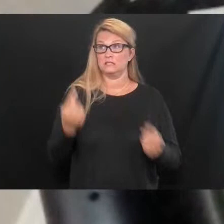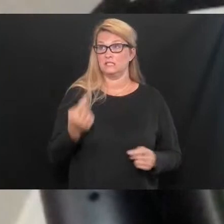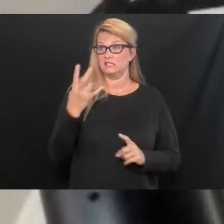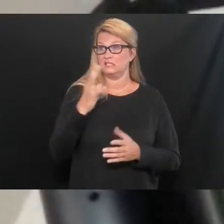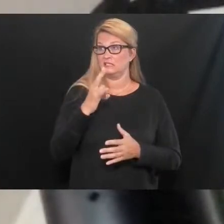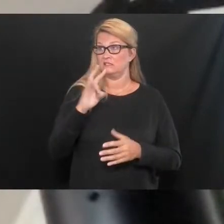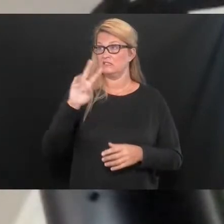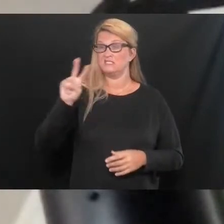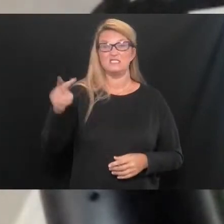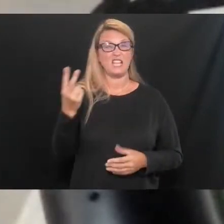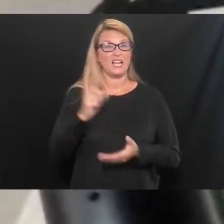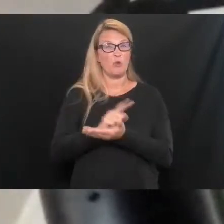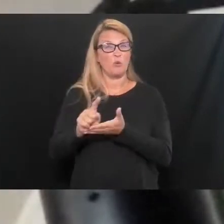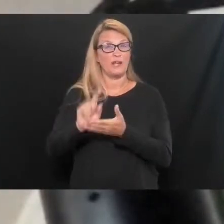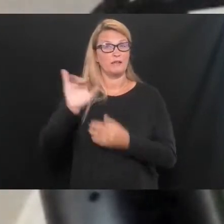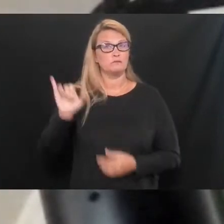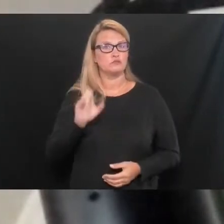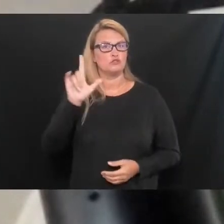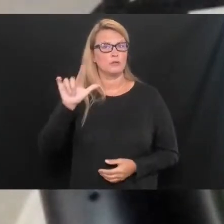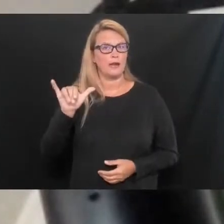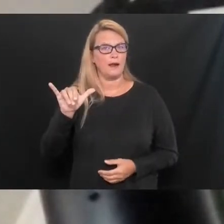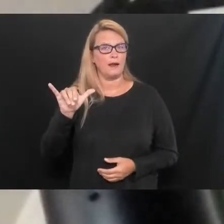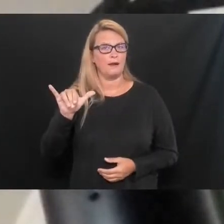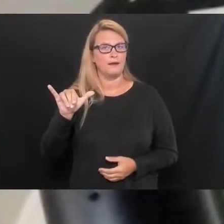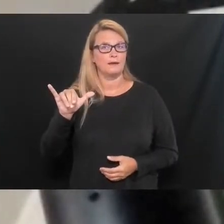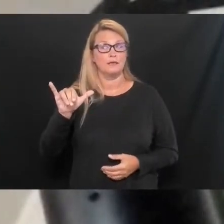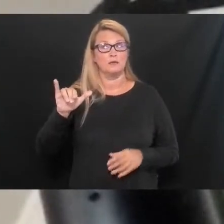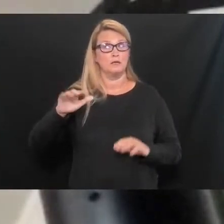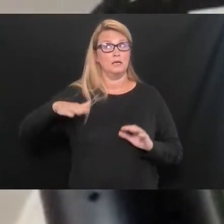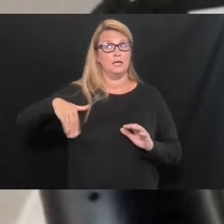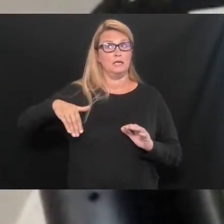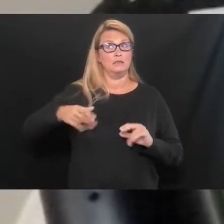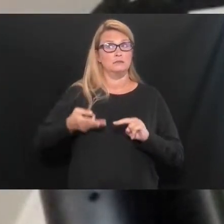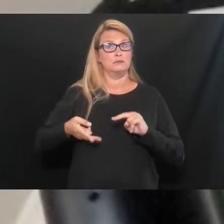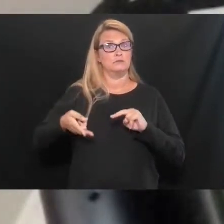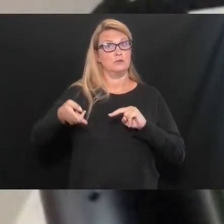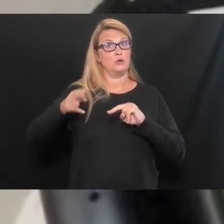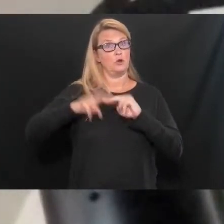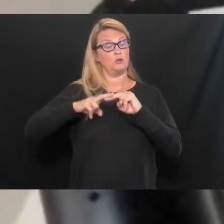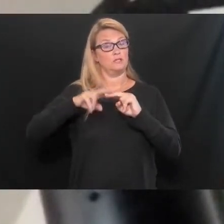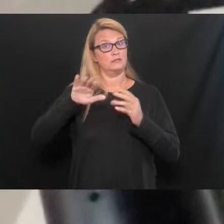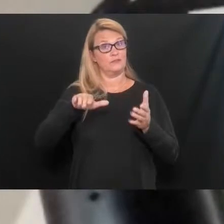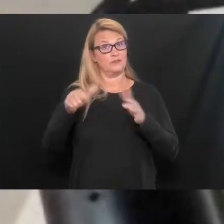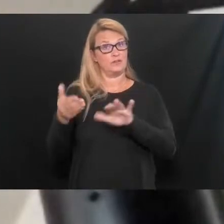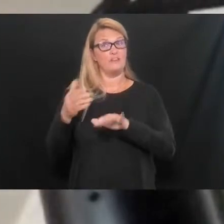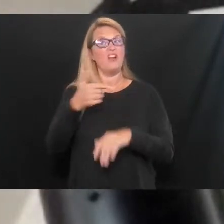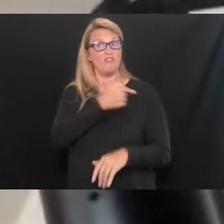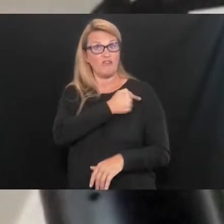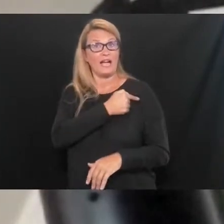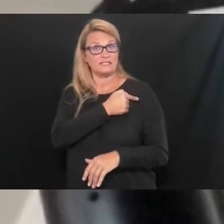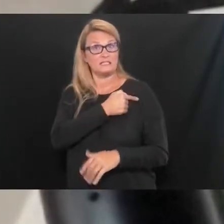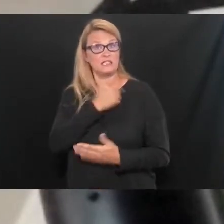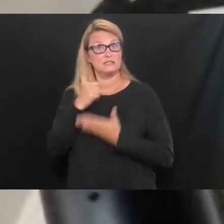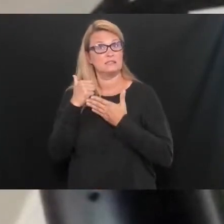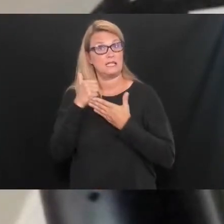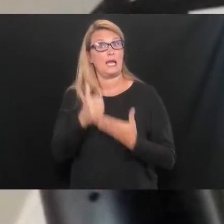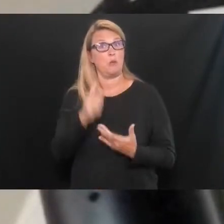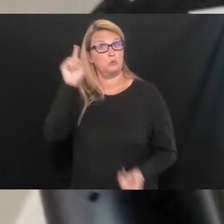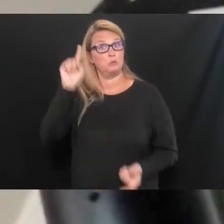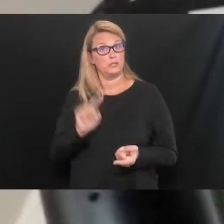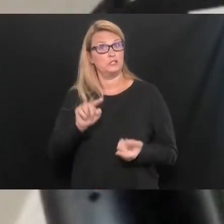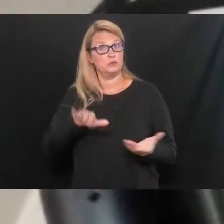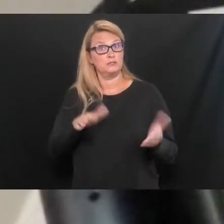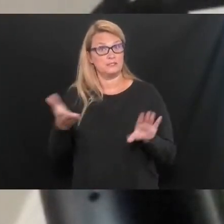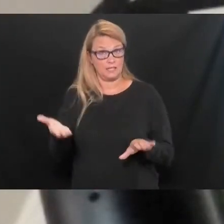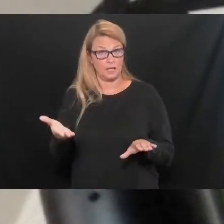week of July. We haven't seen an uptick in deaths. I think we can credit the vaccination rate, particularly the high vaccination rate